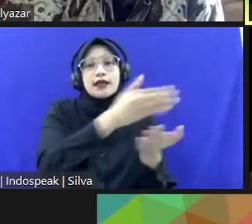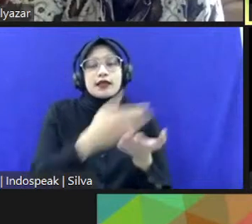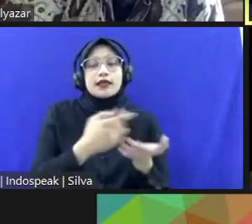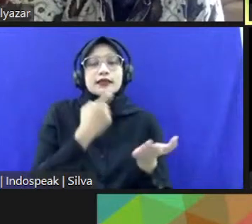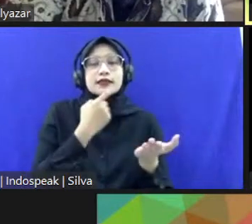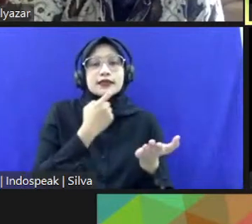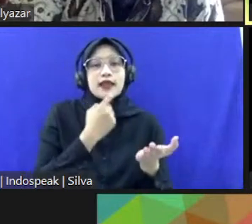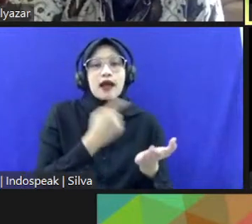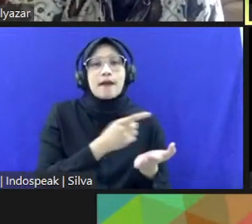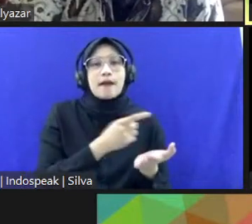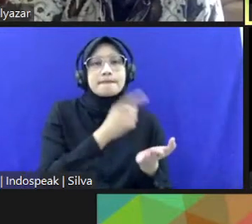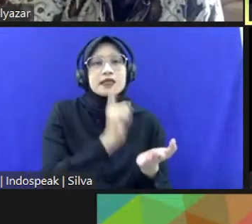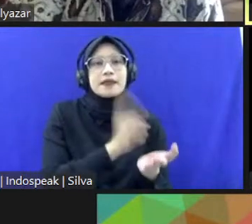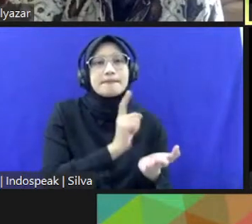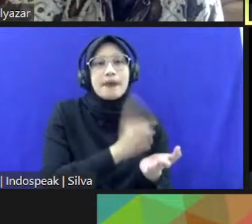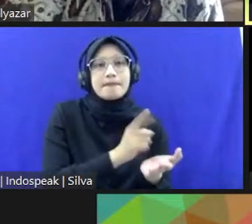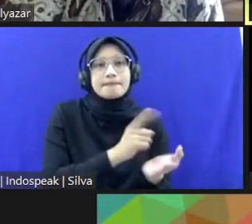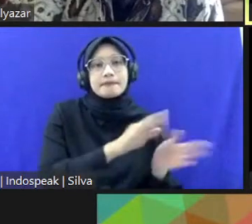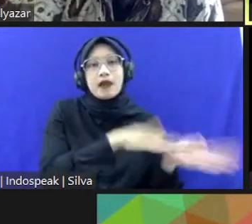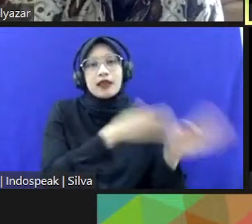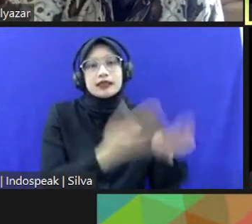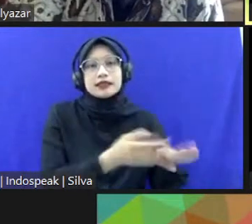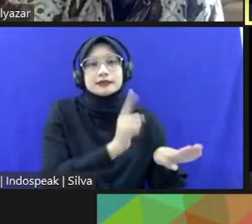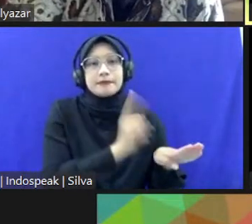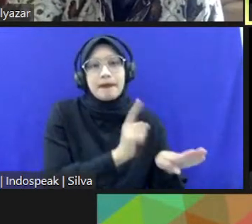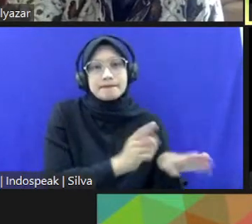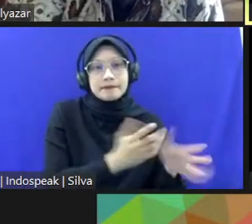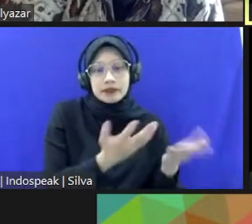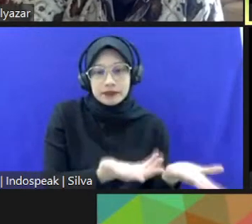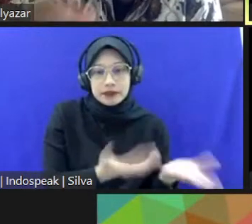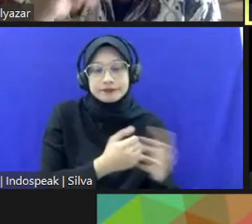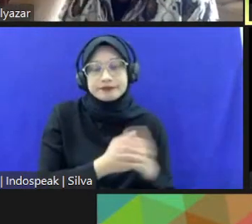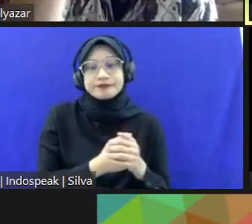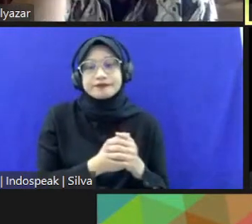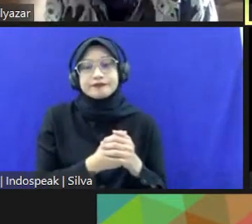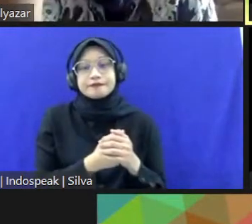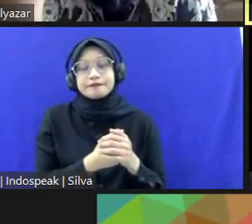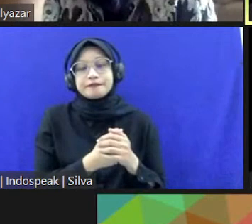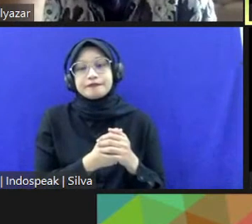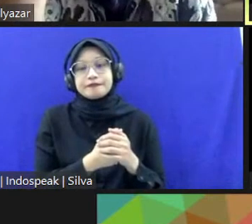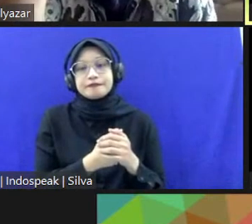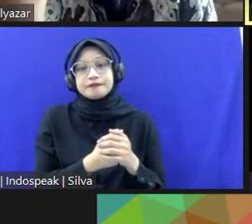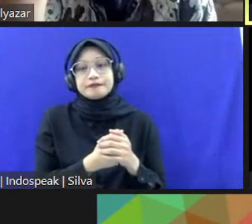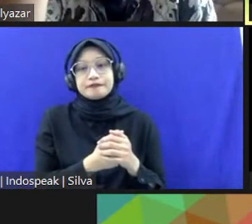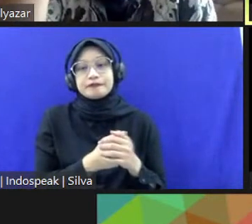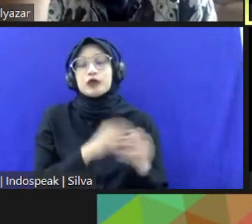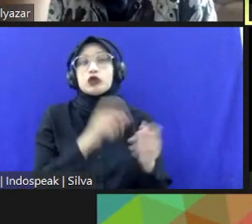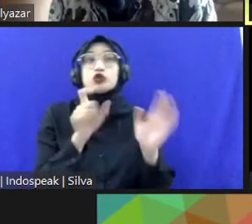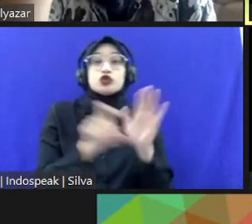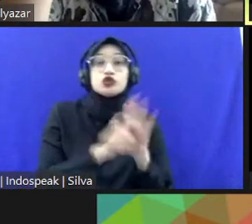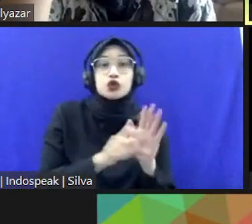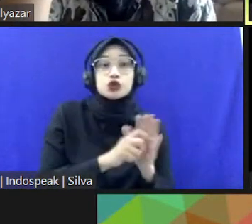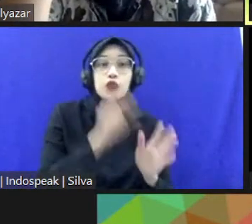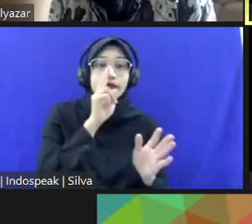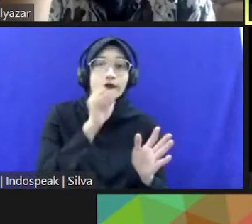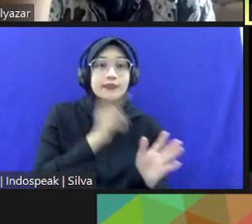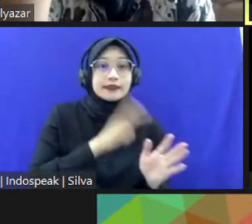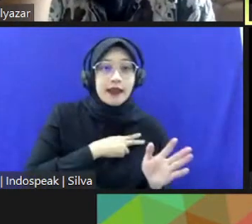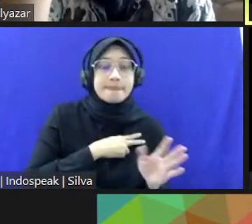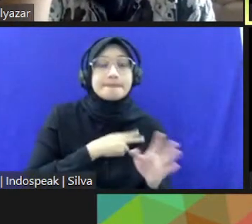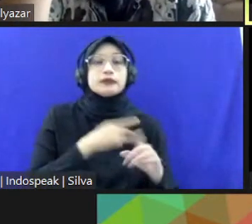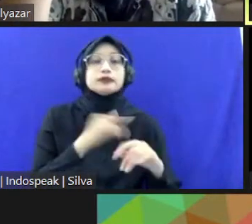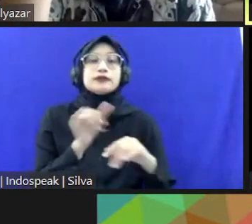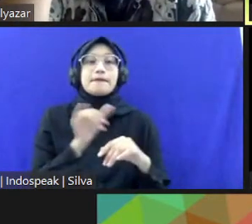the Indonesian strengths. I would put out there Vietnam and China as being